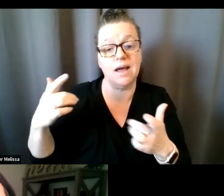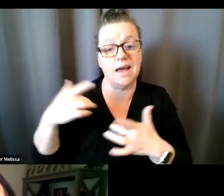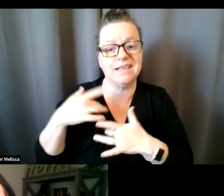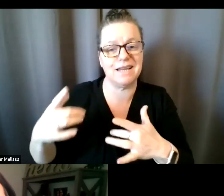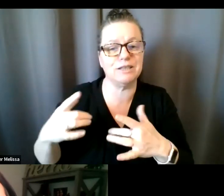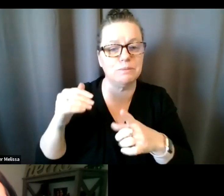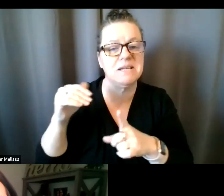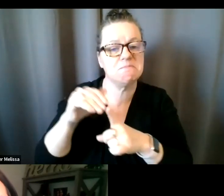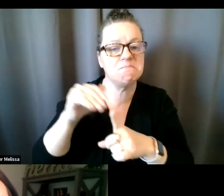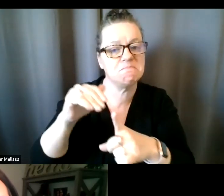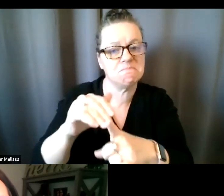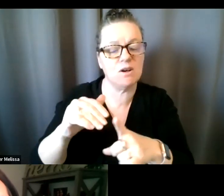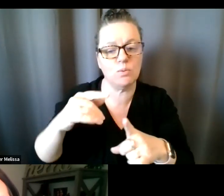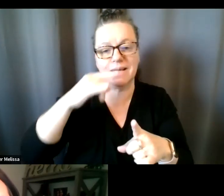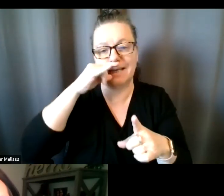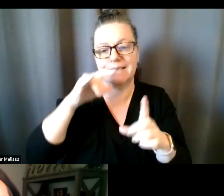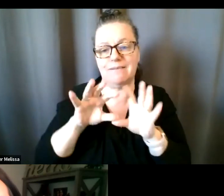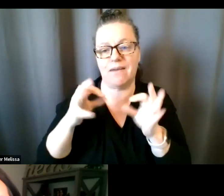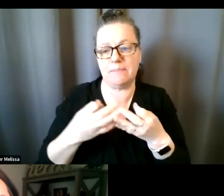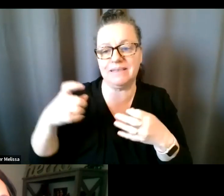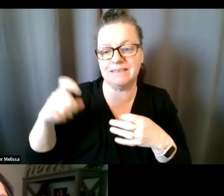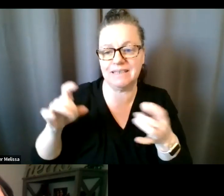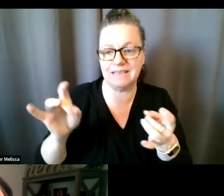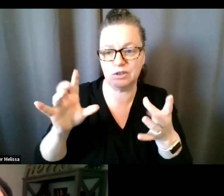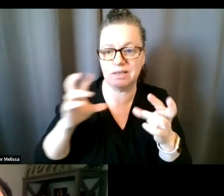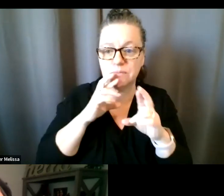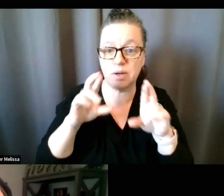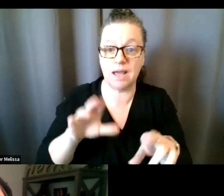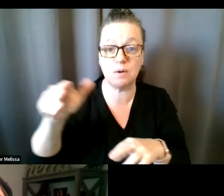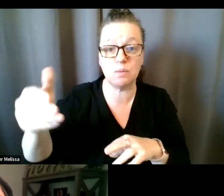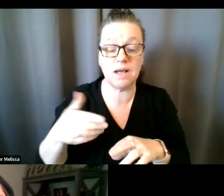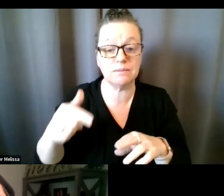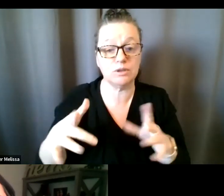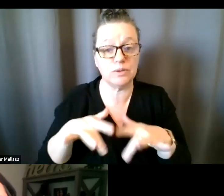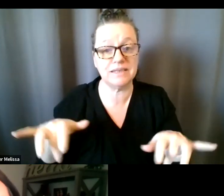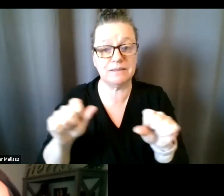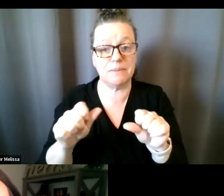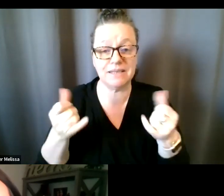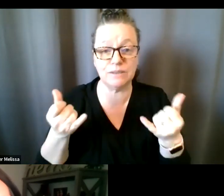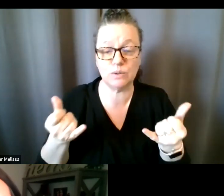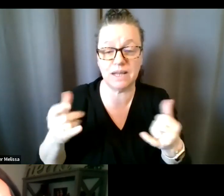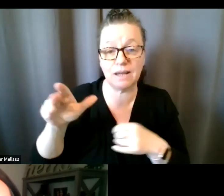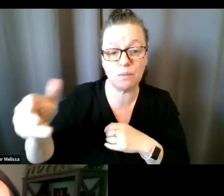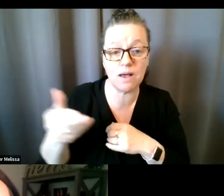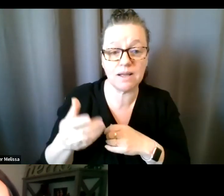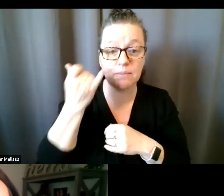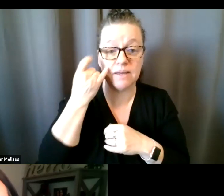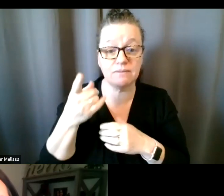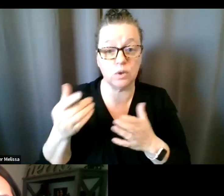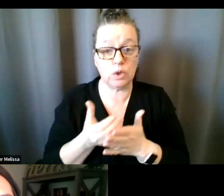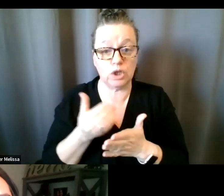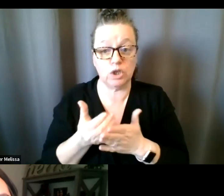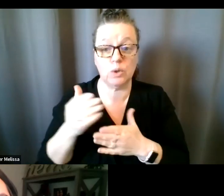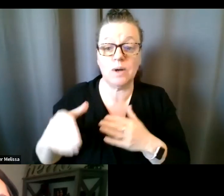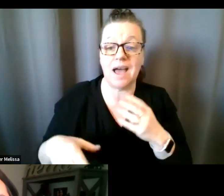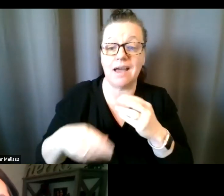need in crisis response. And I have the privilege of welcoming you into the space today. So welcome. If you're new, an extra